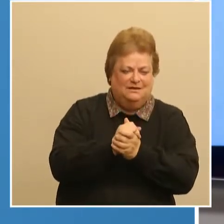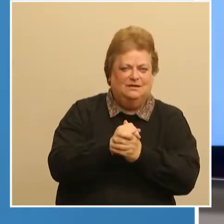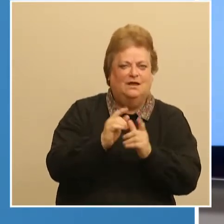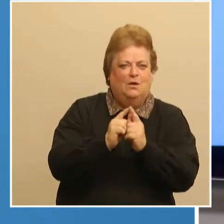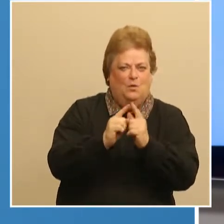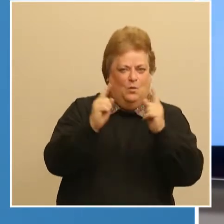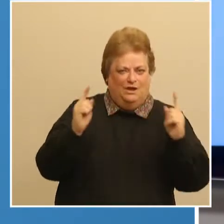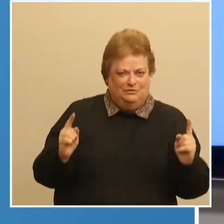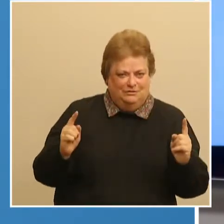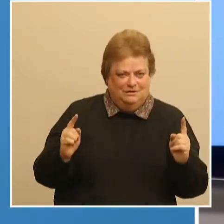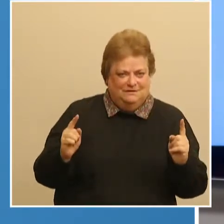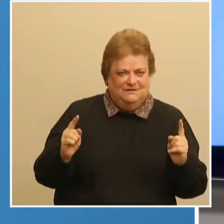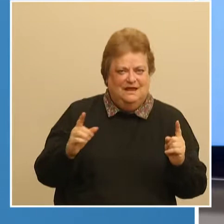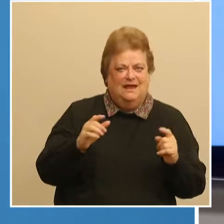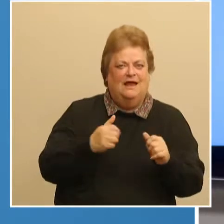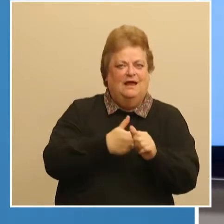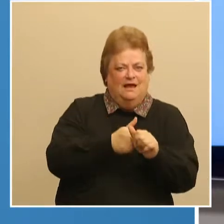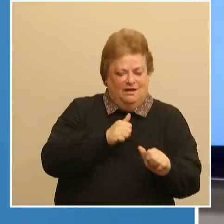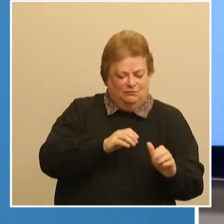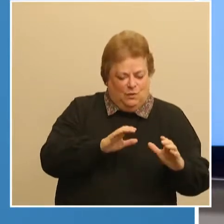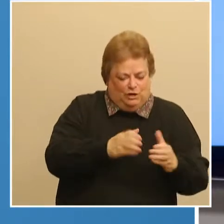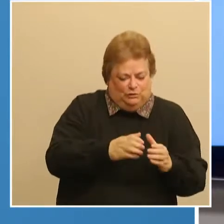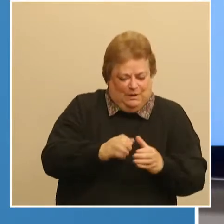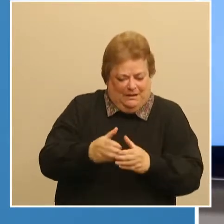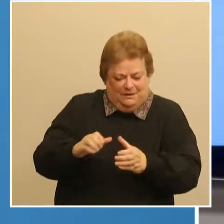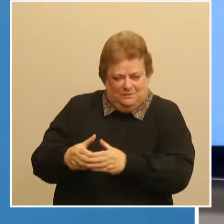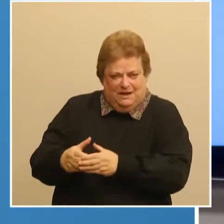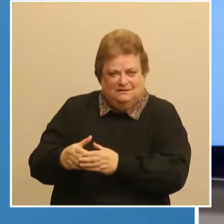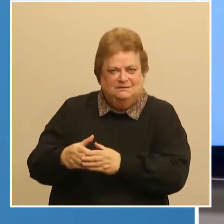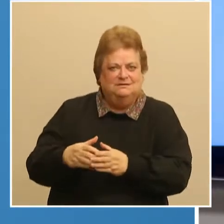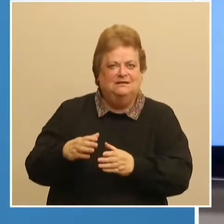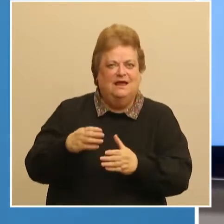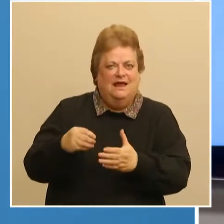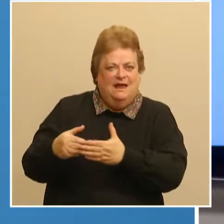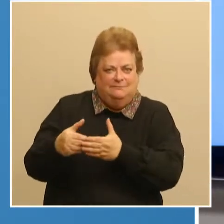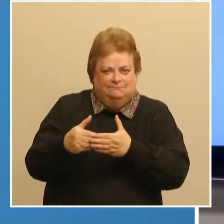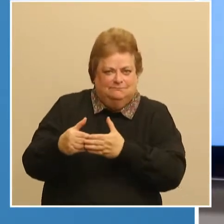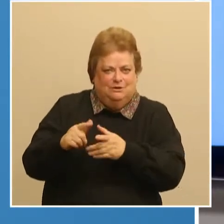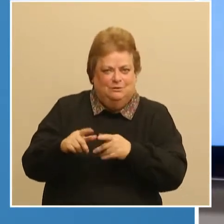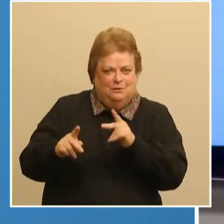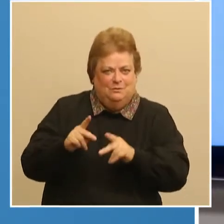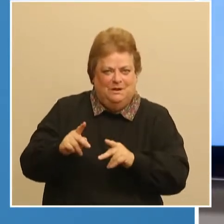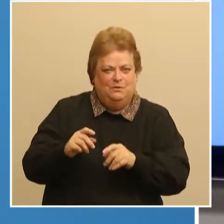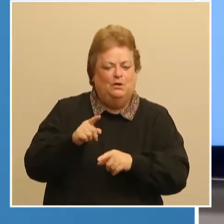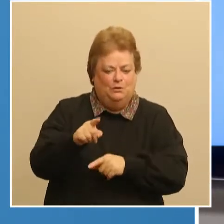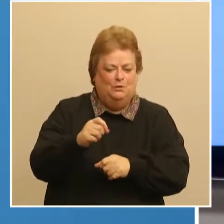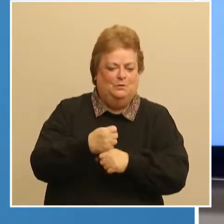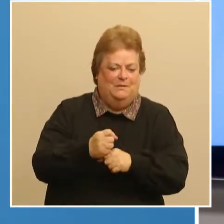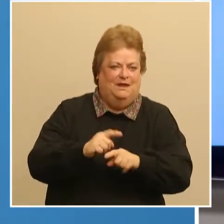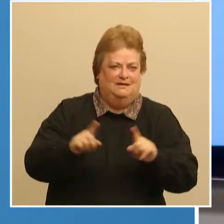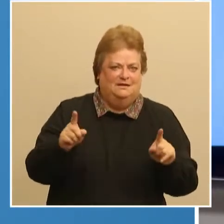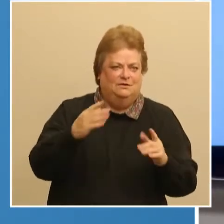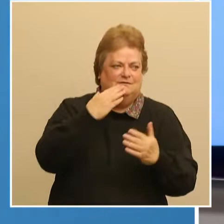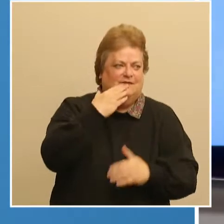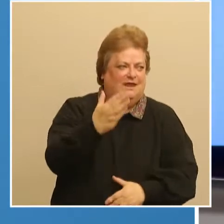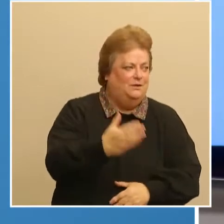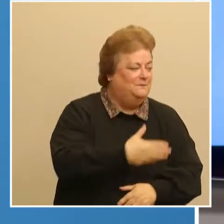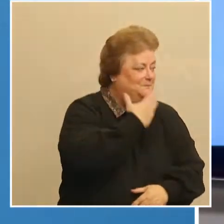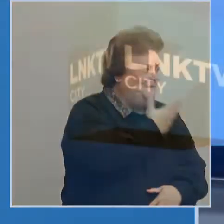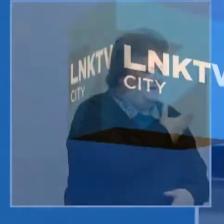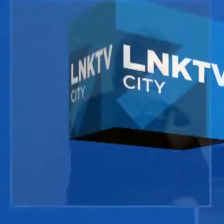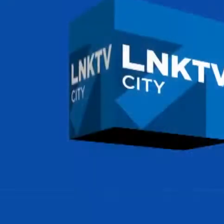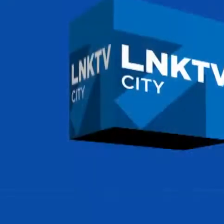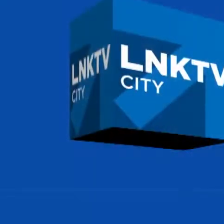watching your distance from others while avoiding crowded places, they are making a real difference. Thank you. Thank you, Margie.